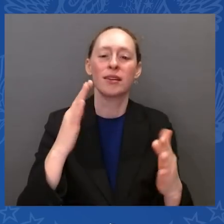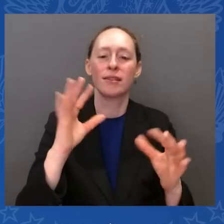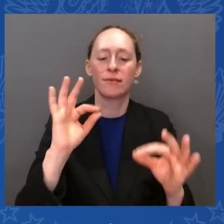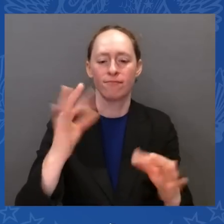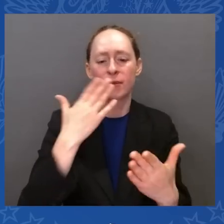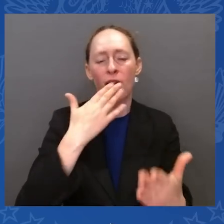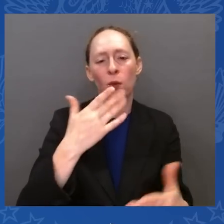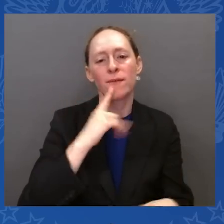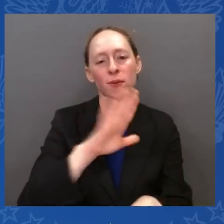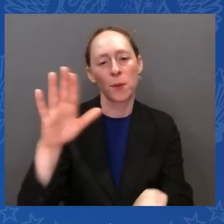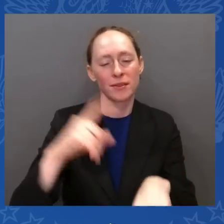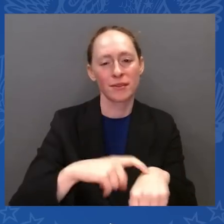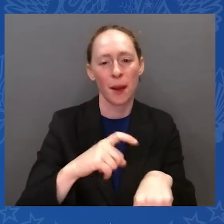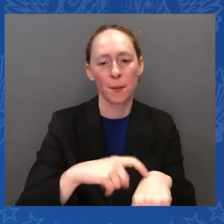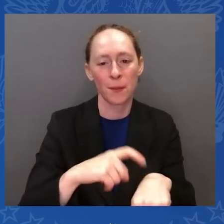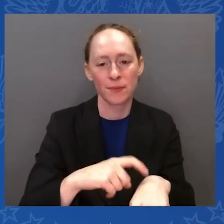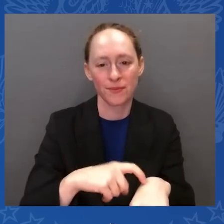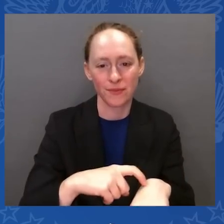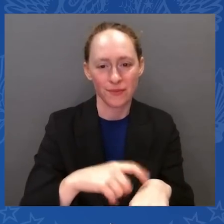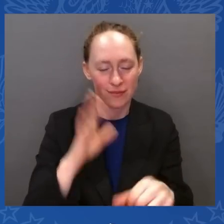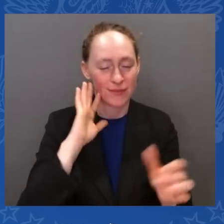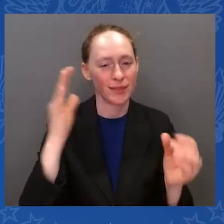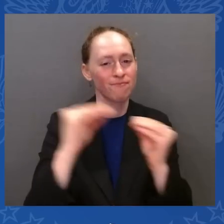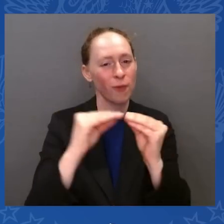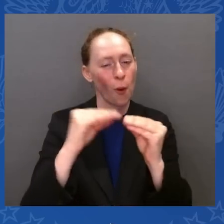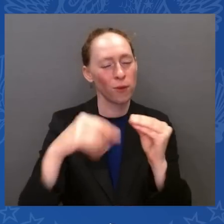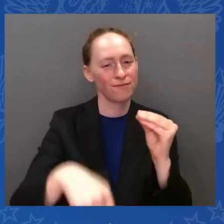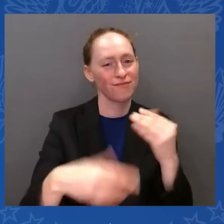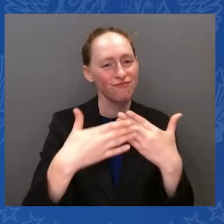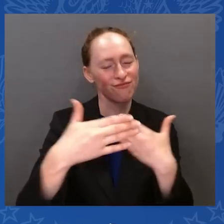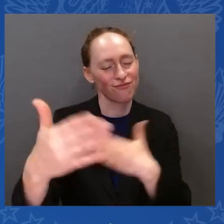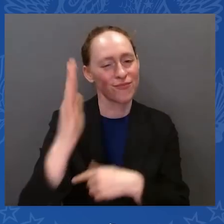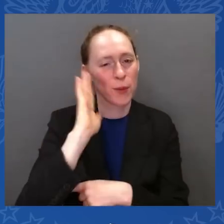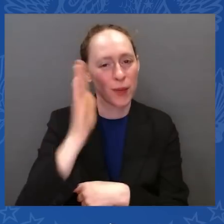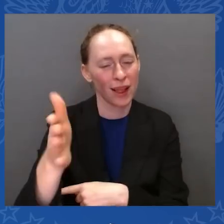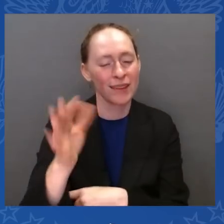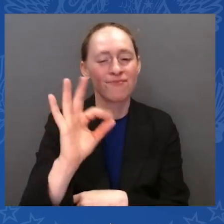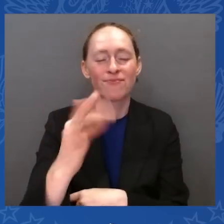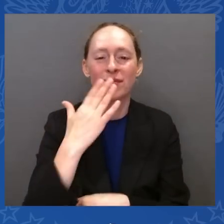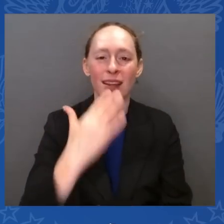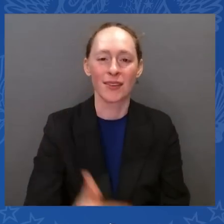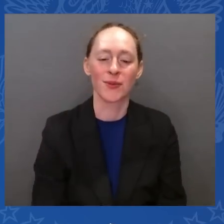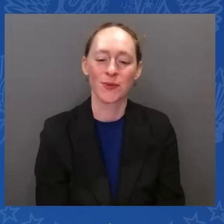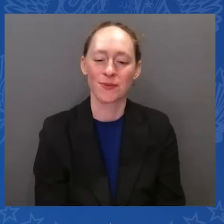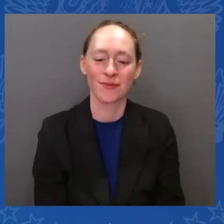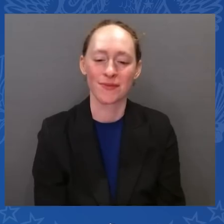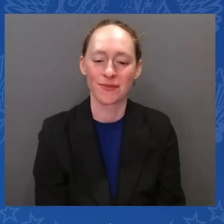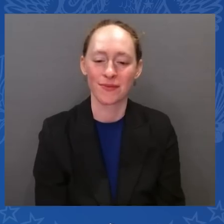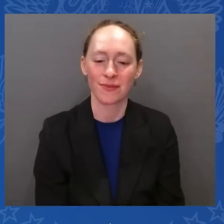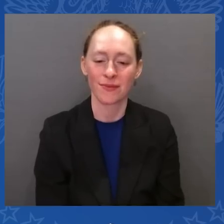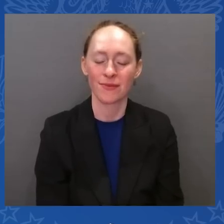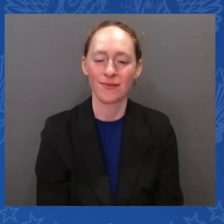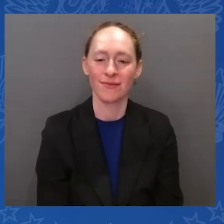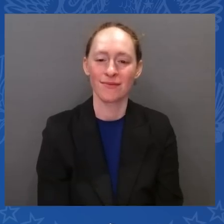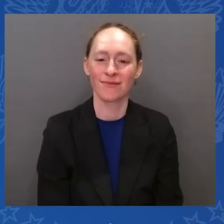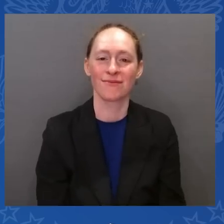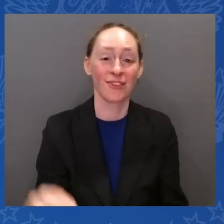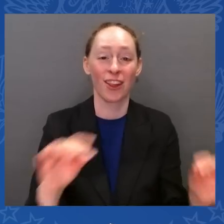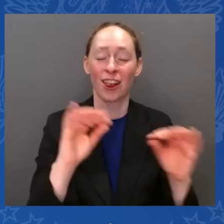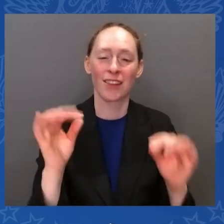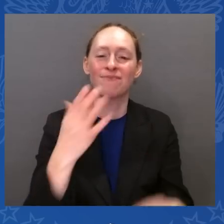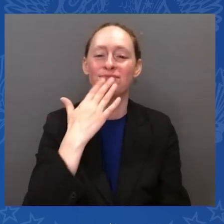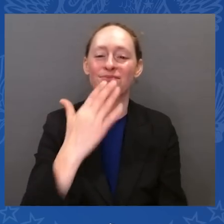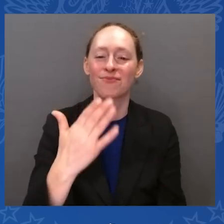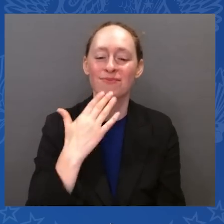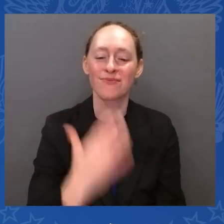border? We need more at the border, not less at the border. Folks, thank you very, very much. I appreciate your time,